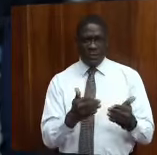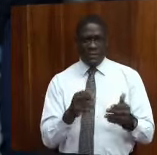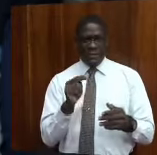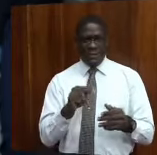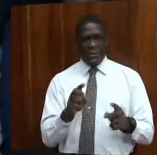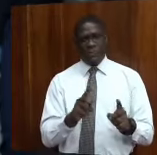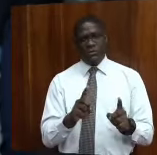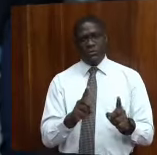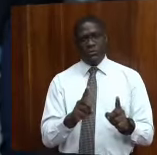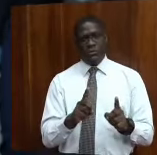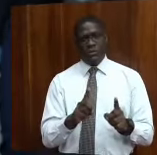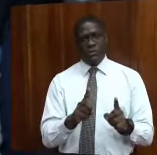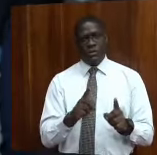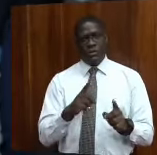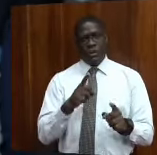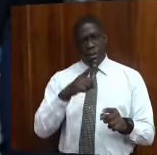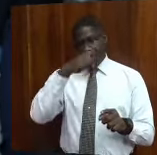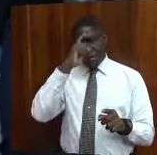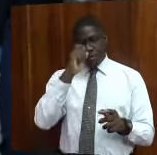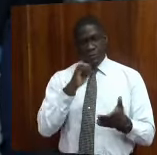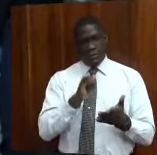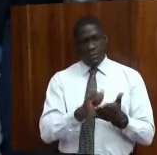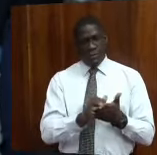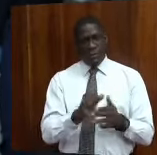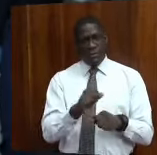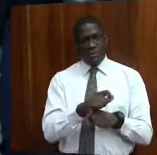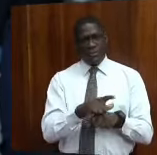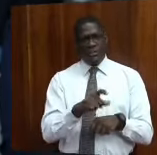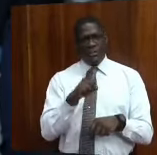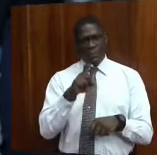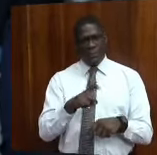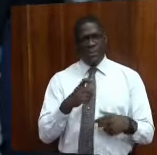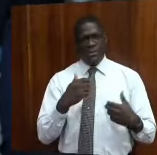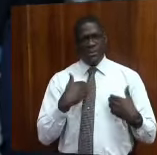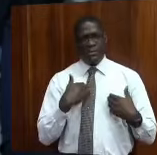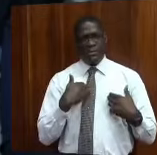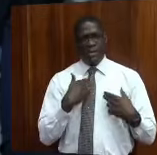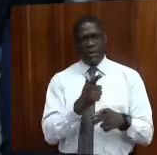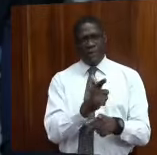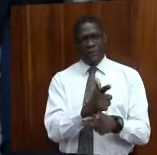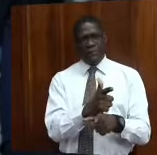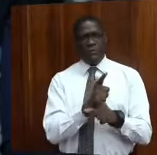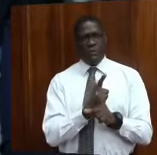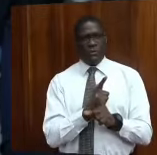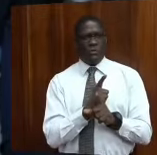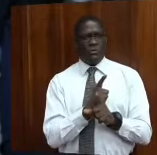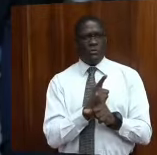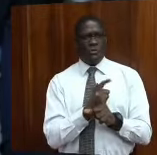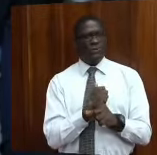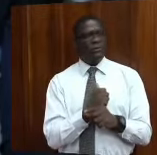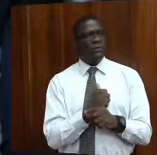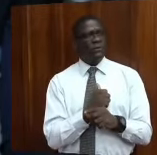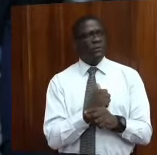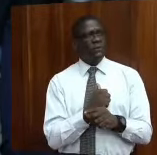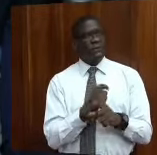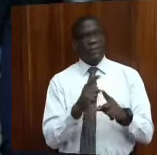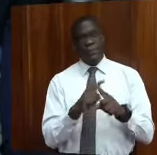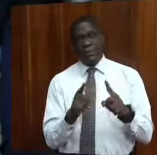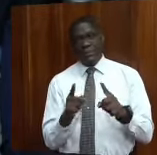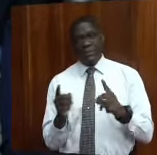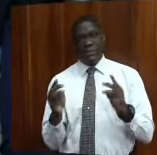the global economic environment brought about by the Ukraine war will result in higher interest rates,